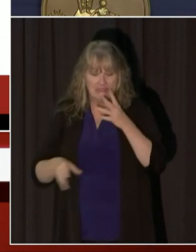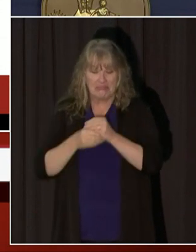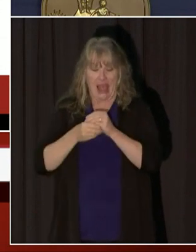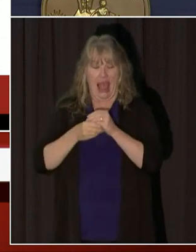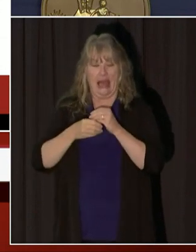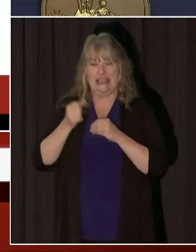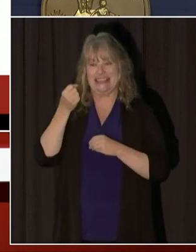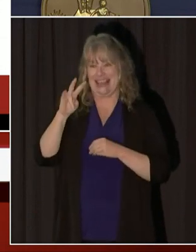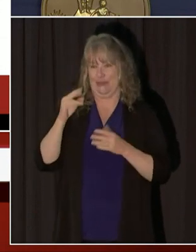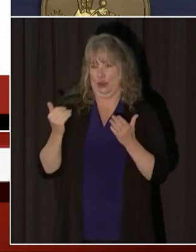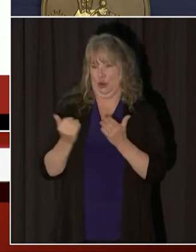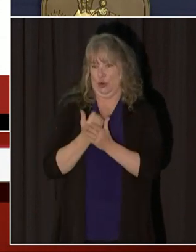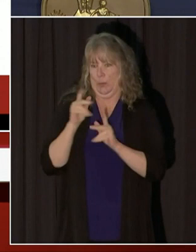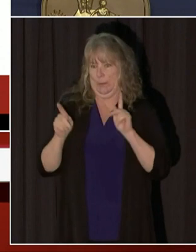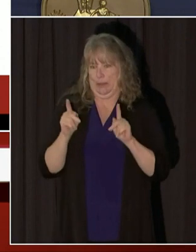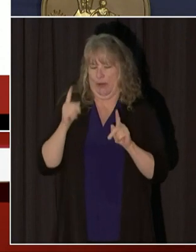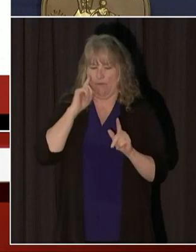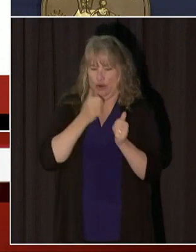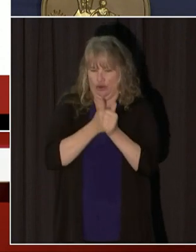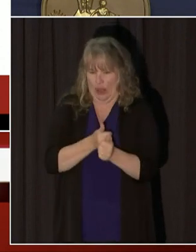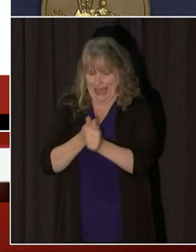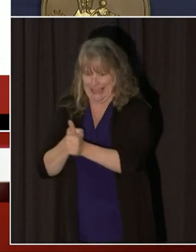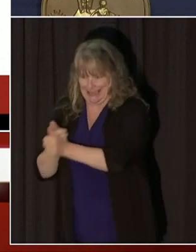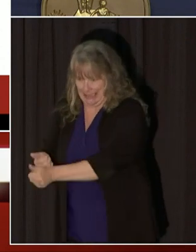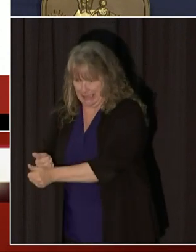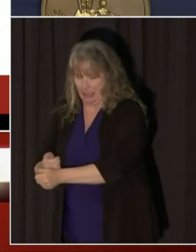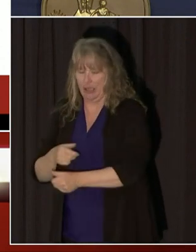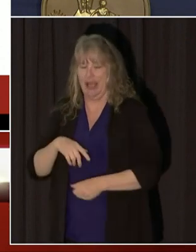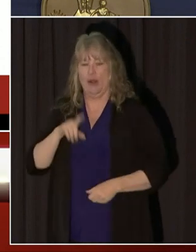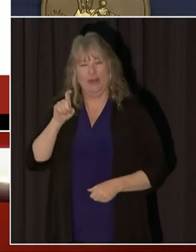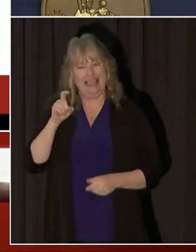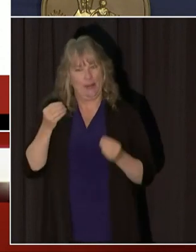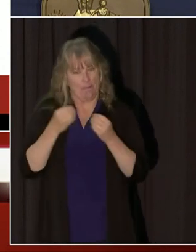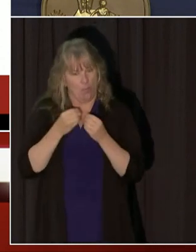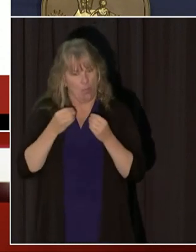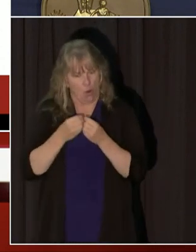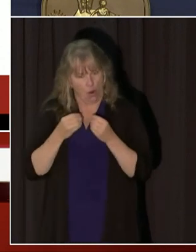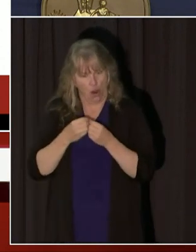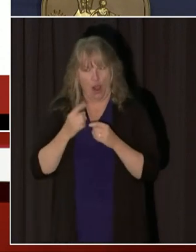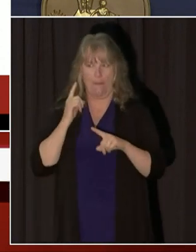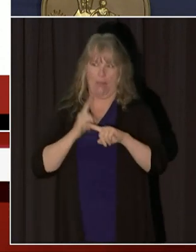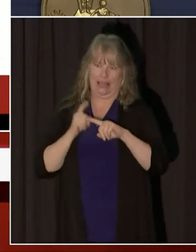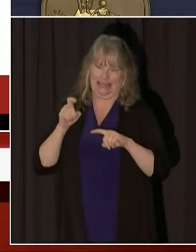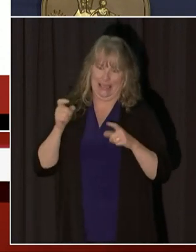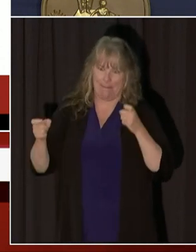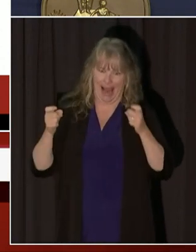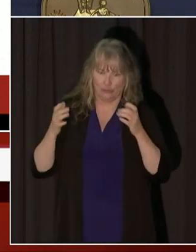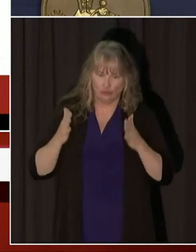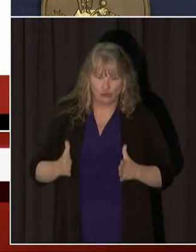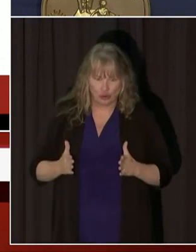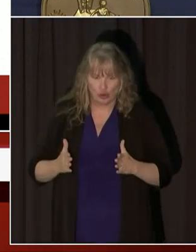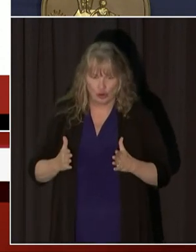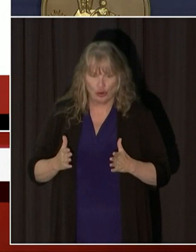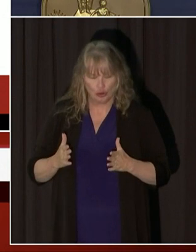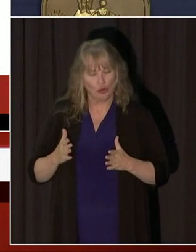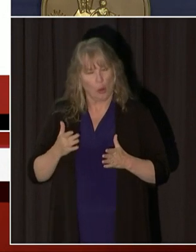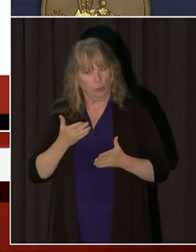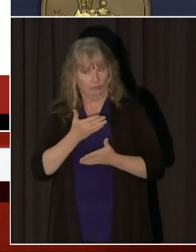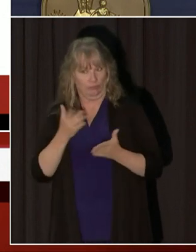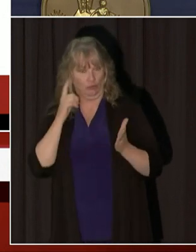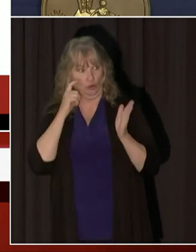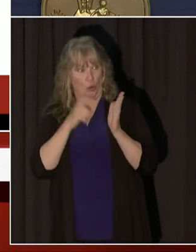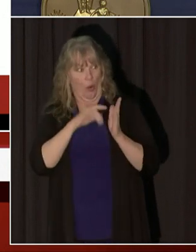tracers with at least 200 more tracers and managers to come. So you can see on